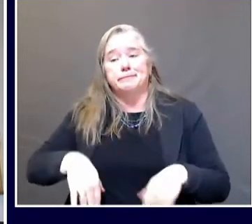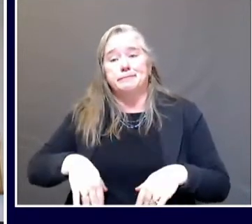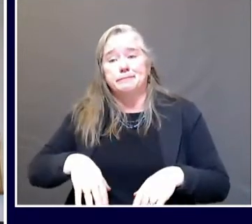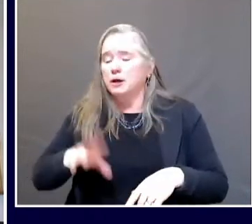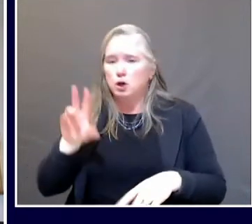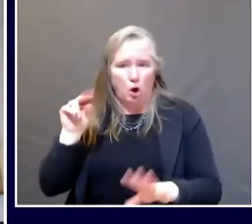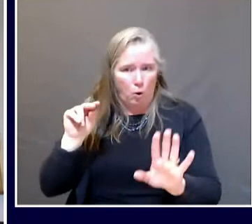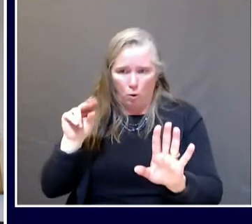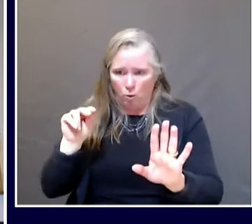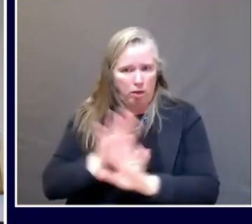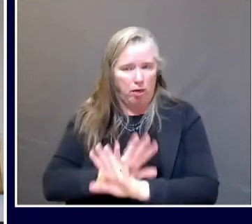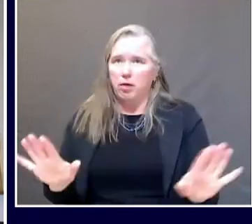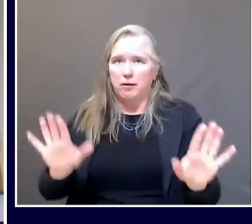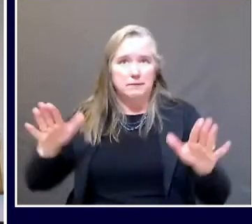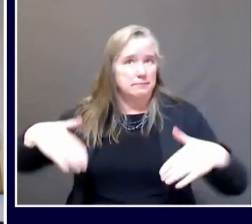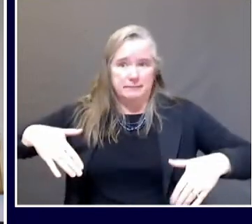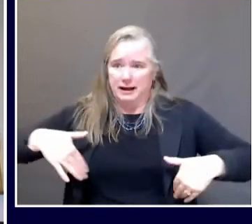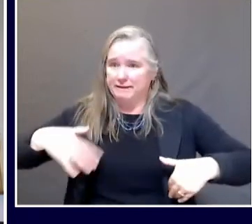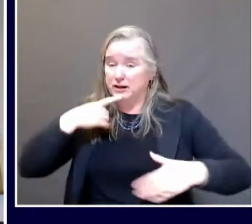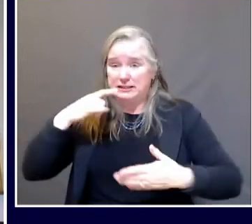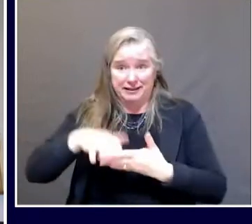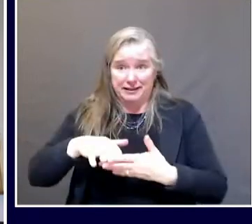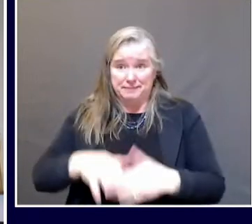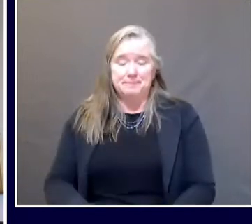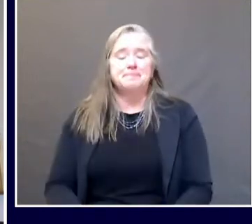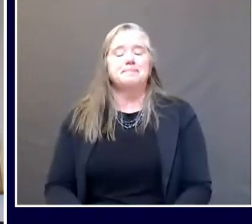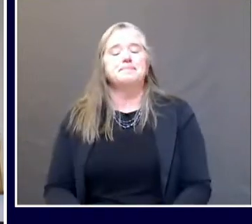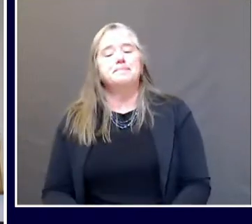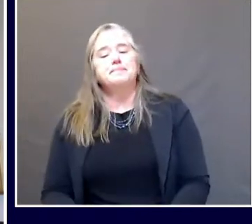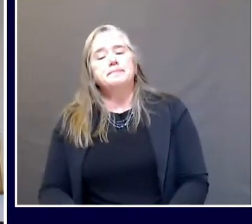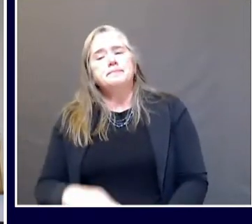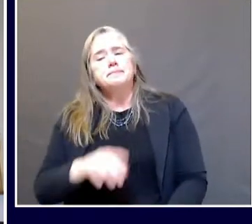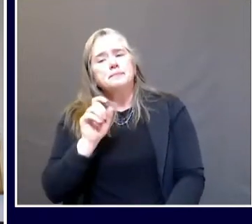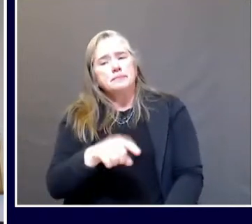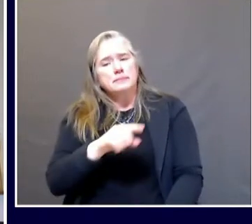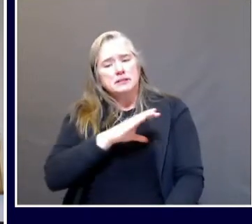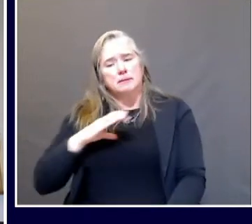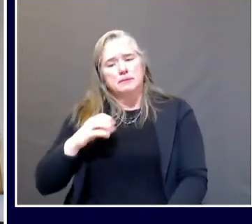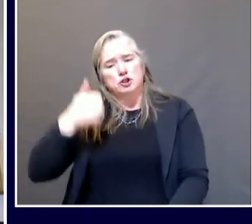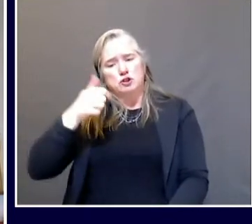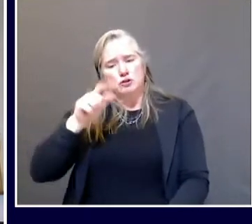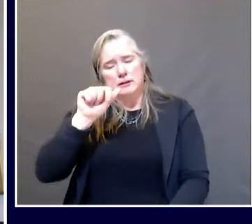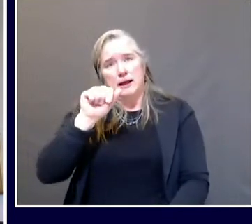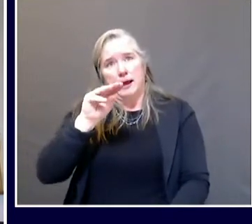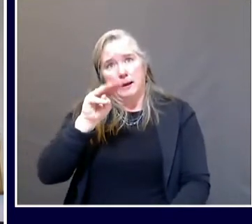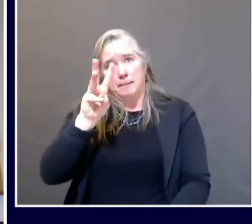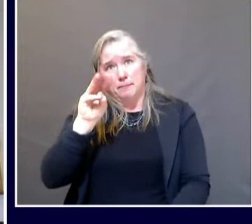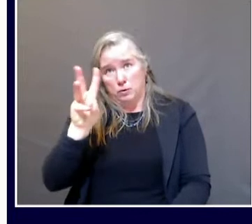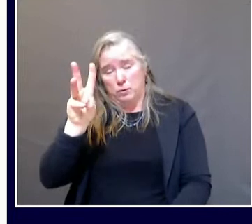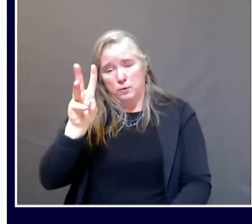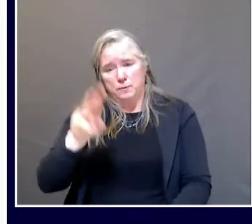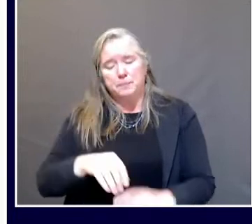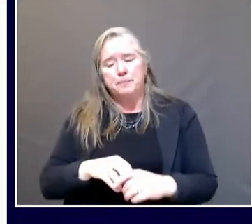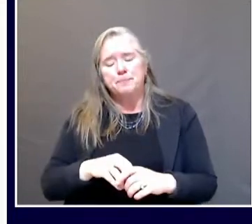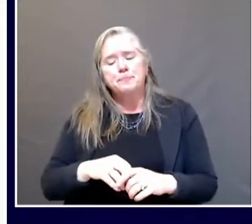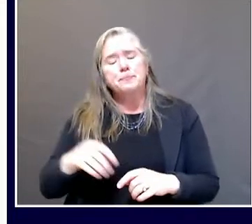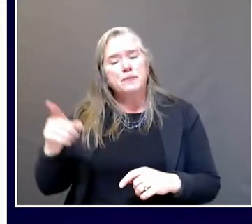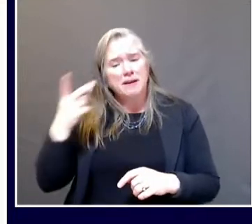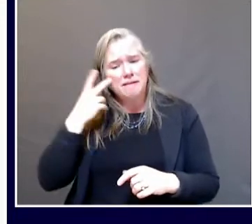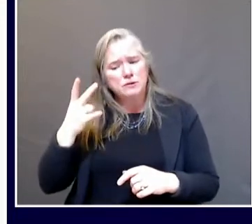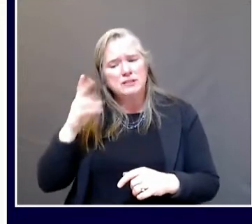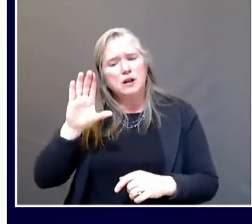And my second question is for Commissioner Lambrou. Has the governor looked at the COVID-19 Bill of Rights proposal